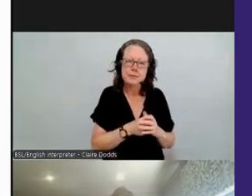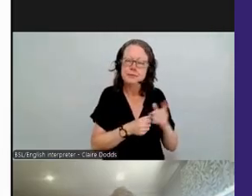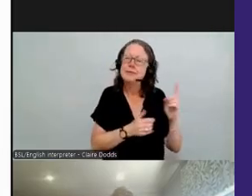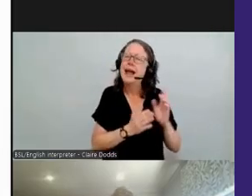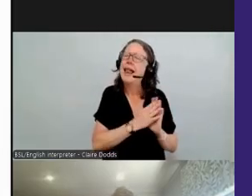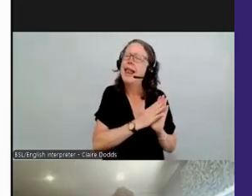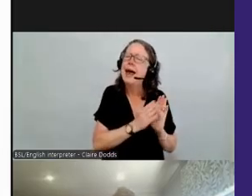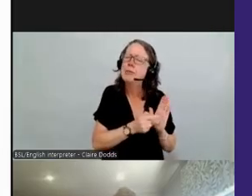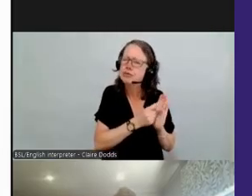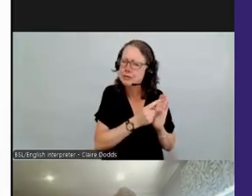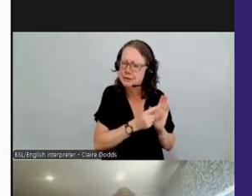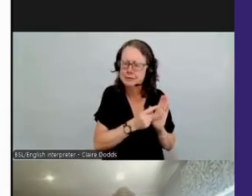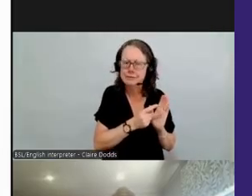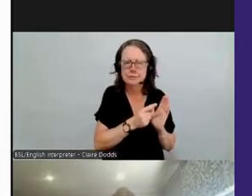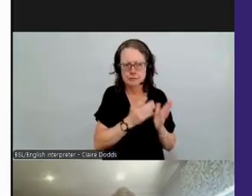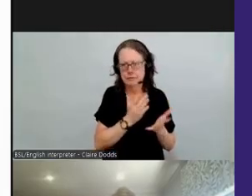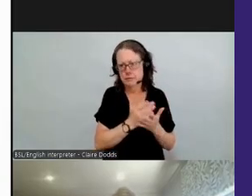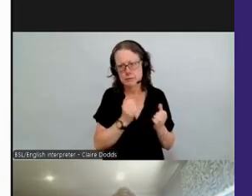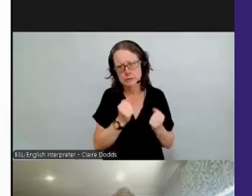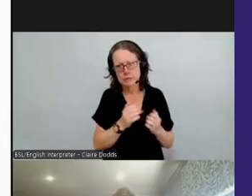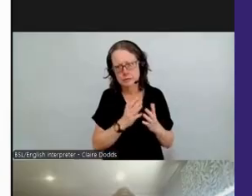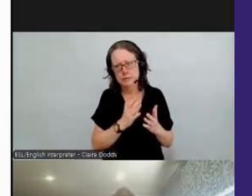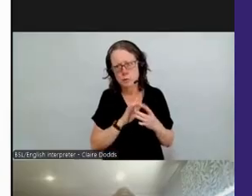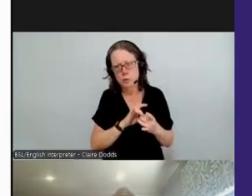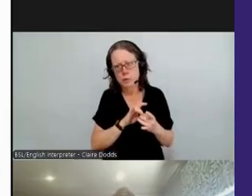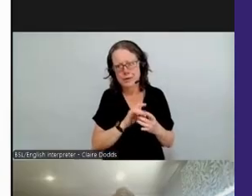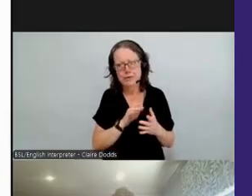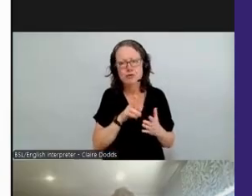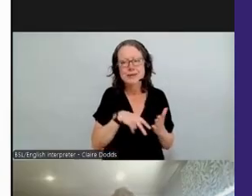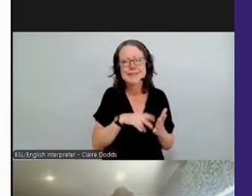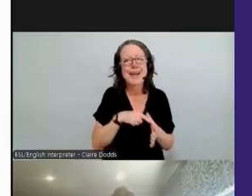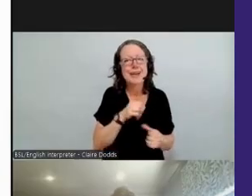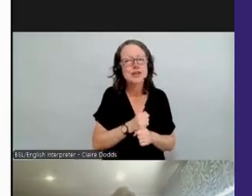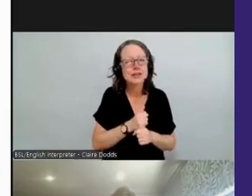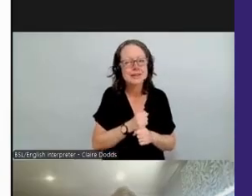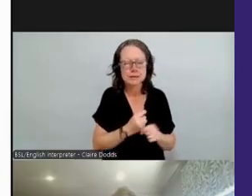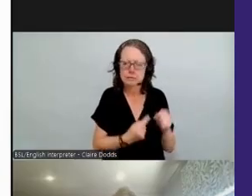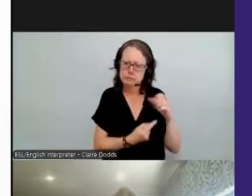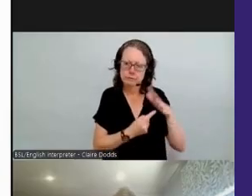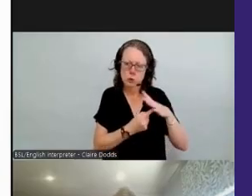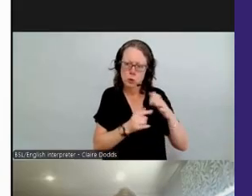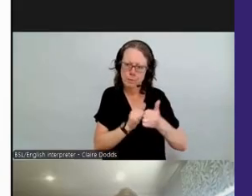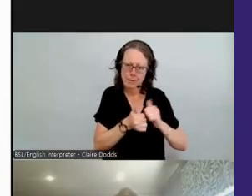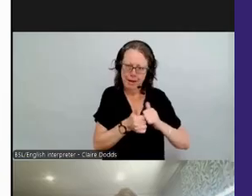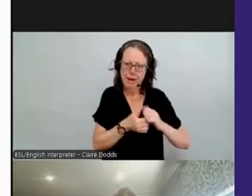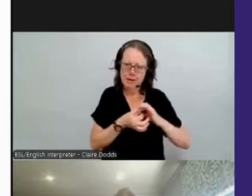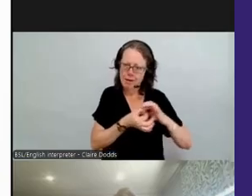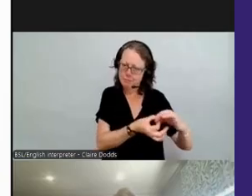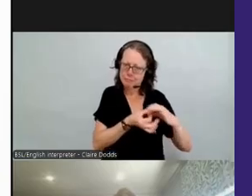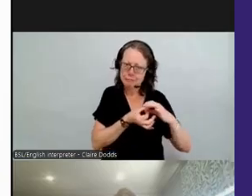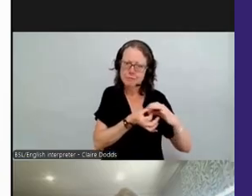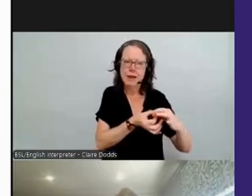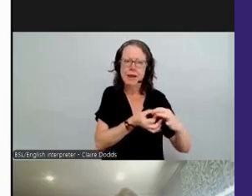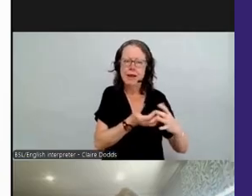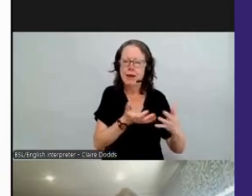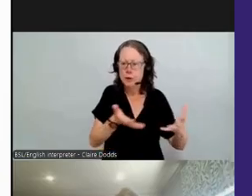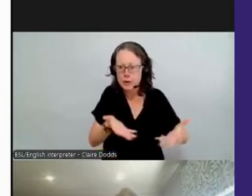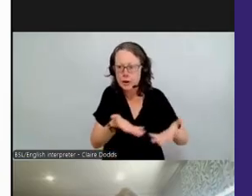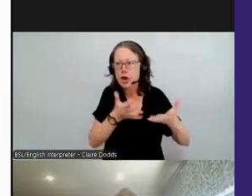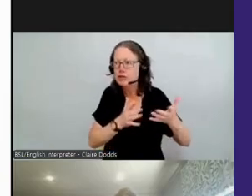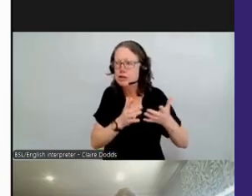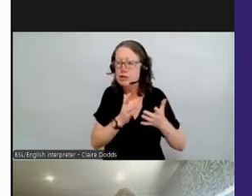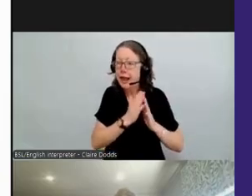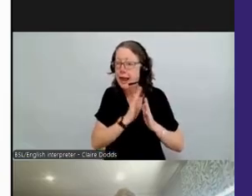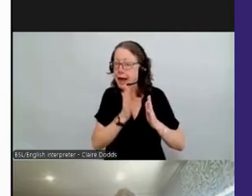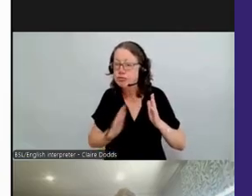of our work, we are working with the Reading Agency as a core partner to support, enable and encourage libraries all over the